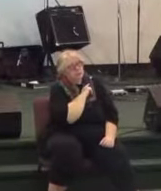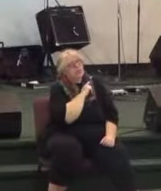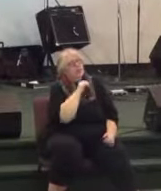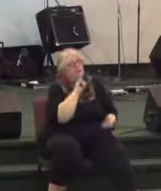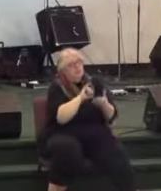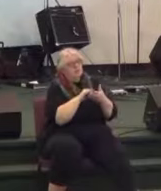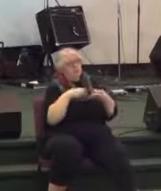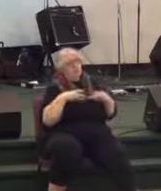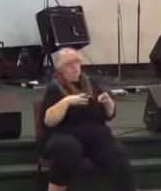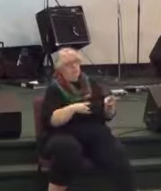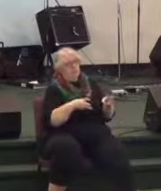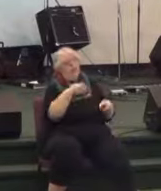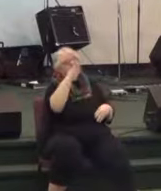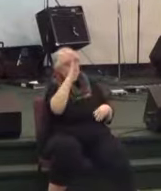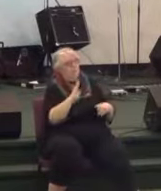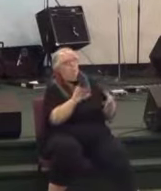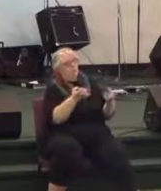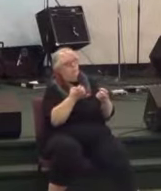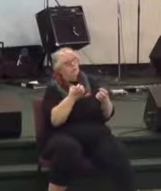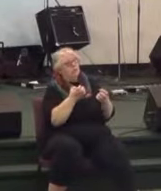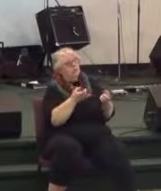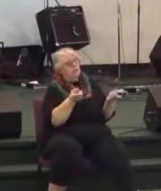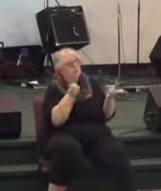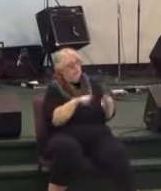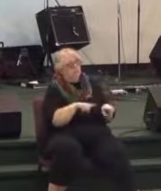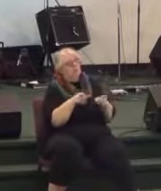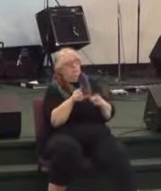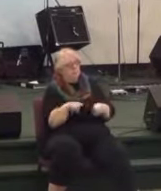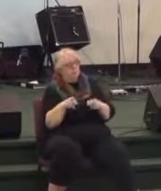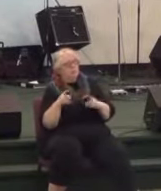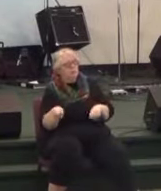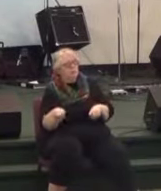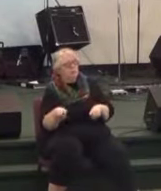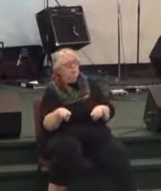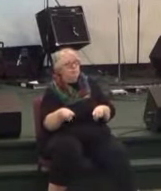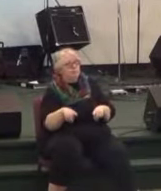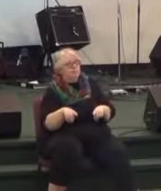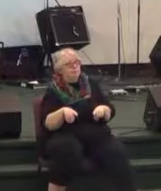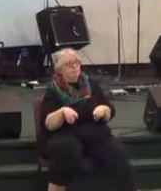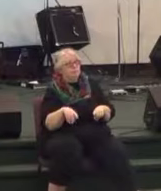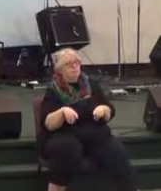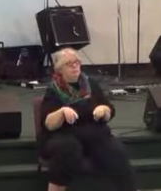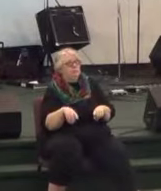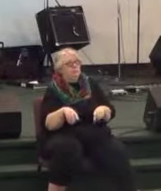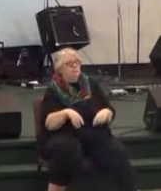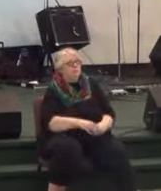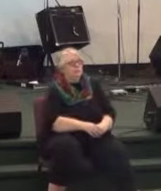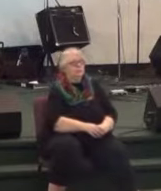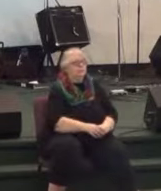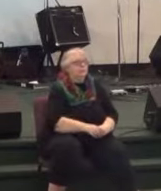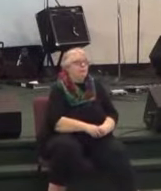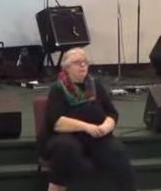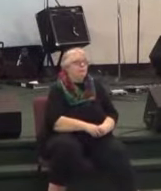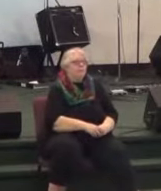He is the government. And he's afraid that this powerful church through Jesus Christ